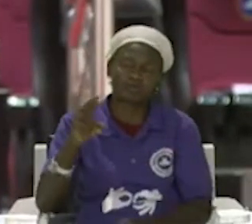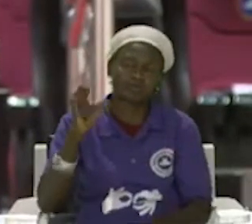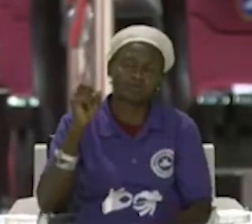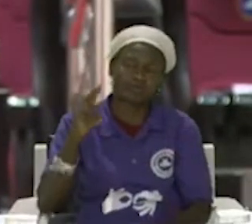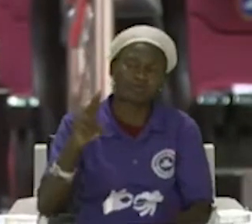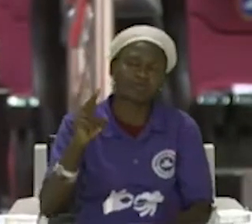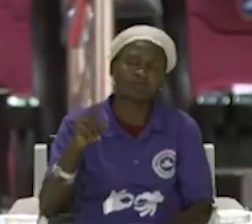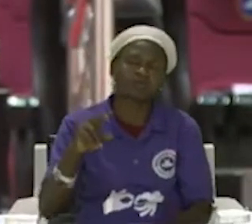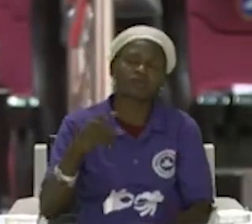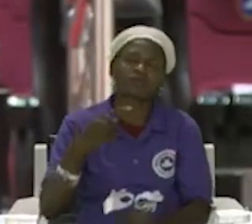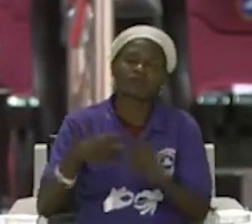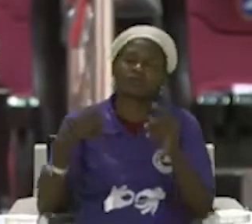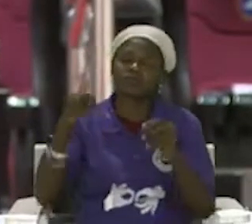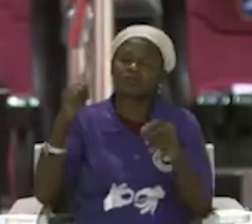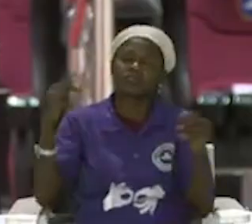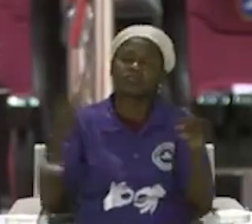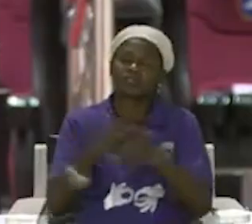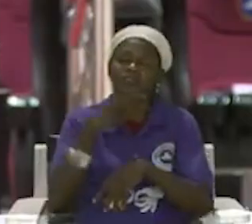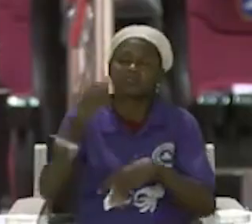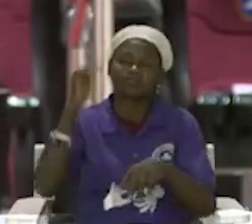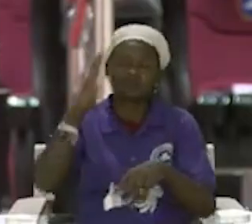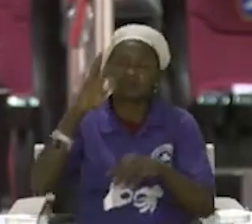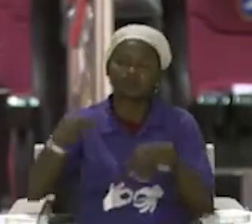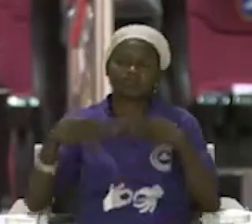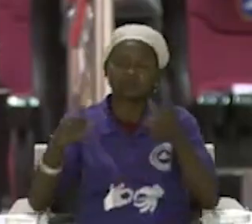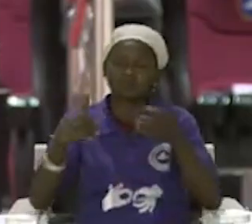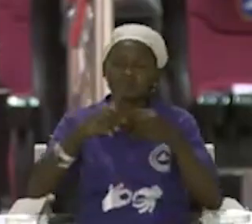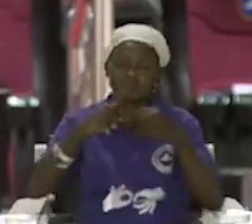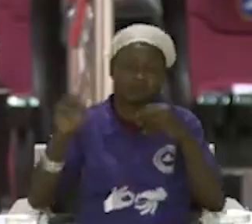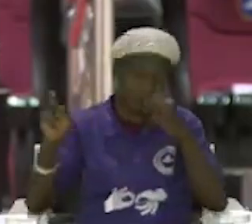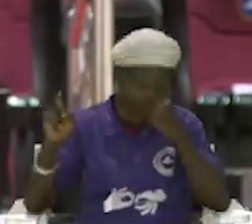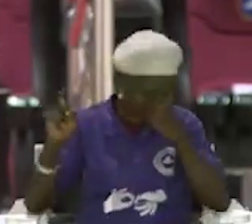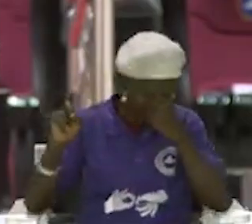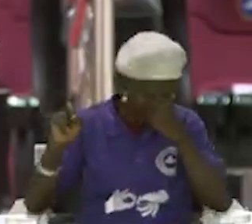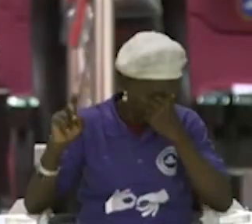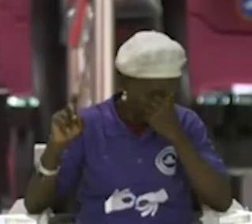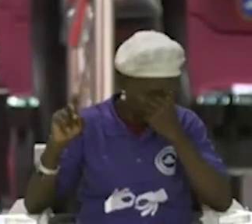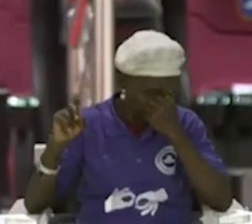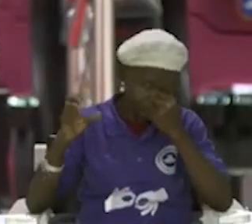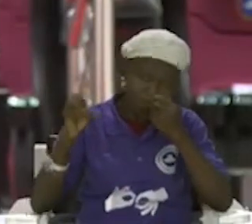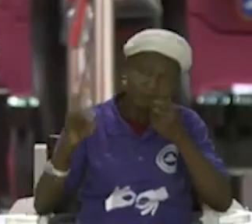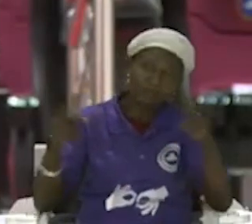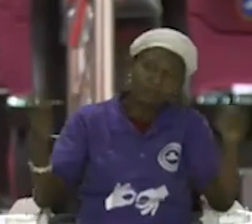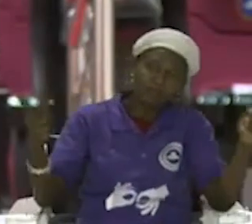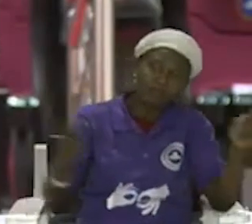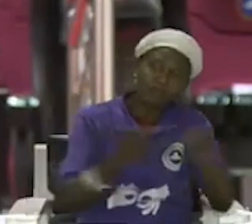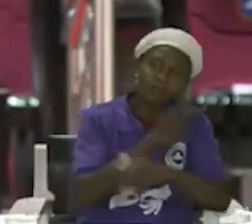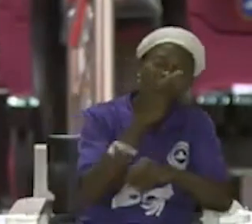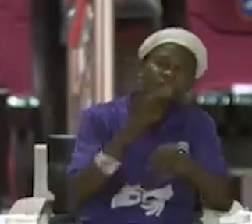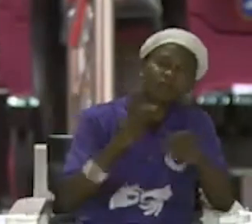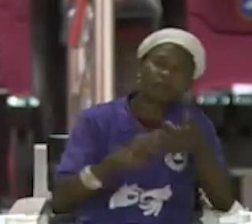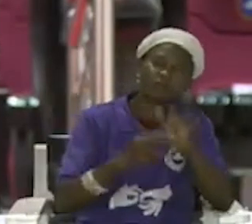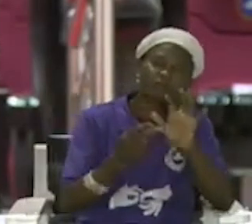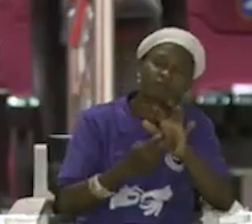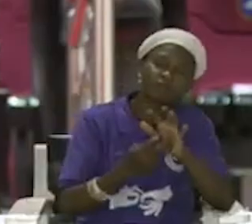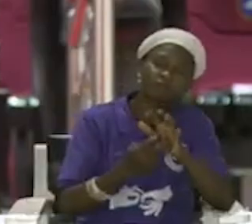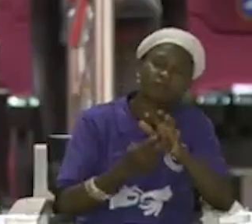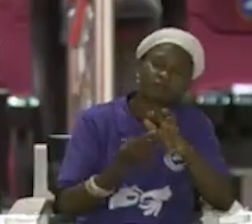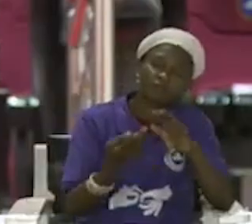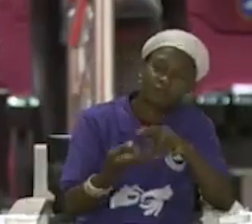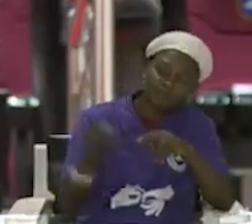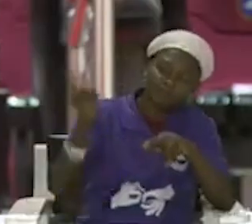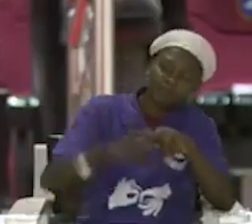but 10 times 10 will give you 100. So multiply means